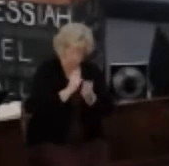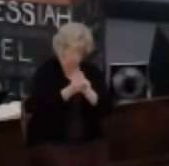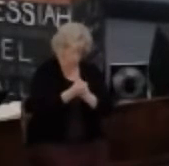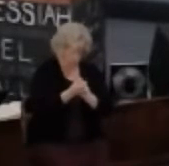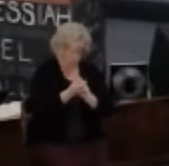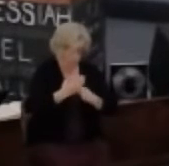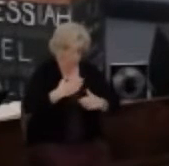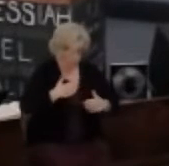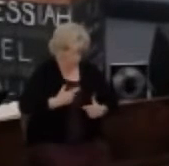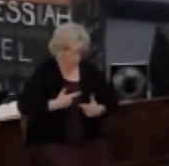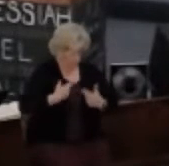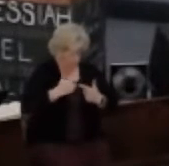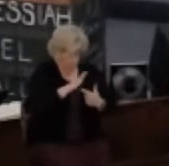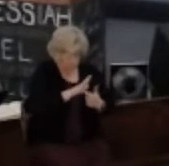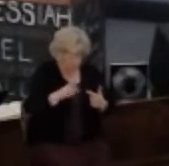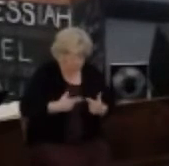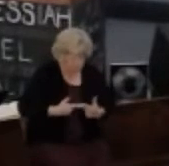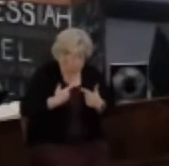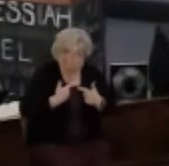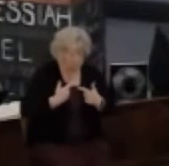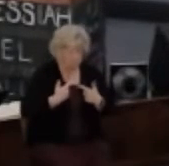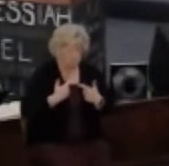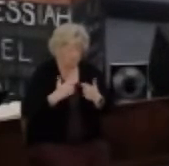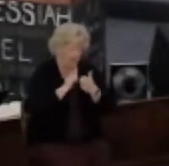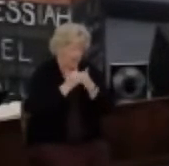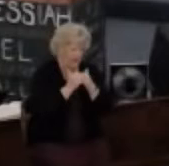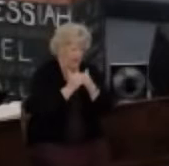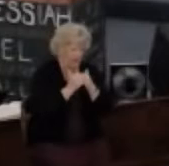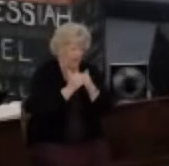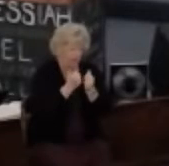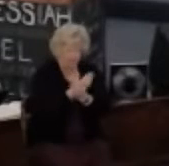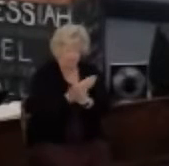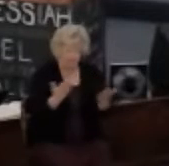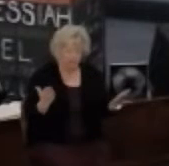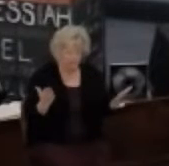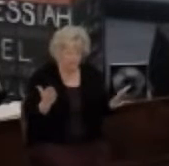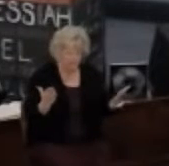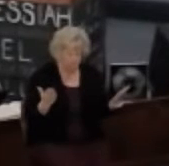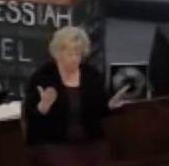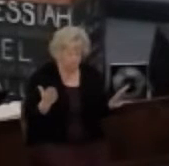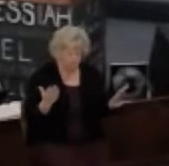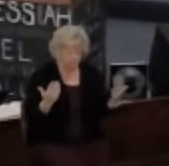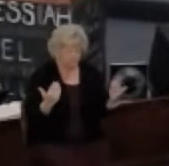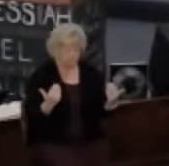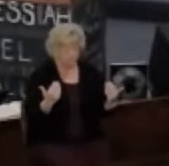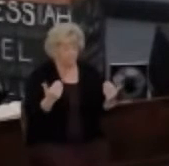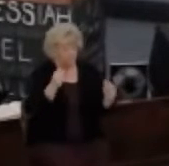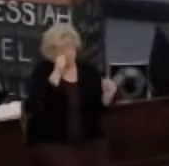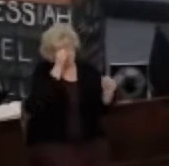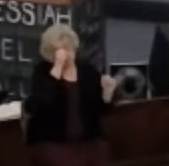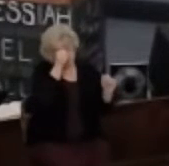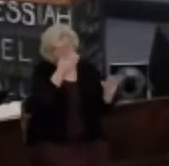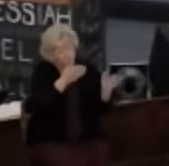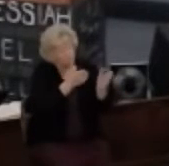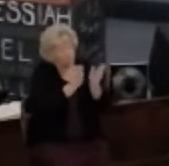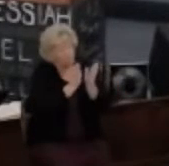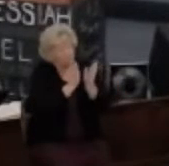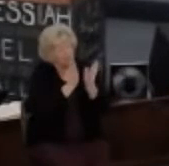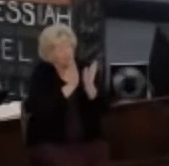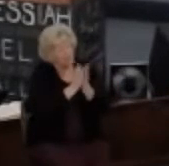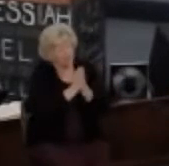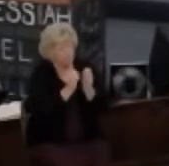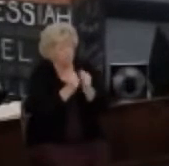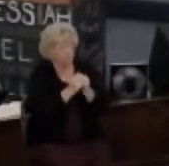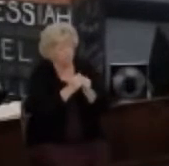life, what you want us to do, everything, Lord. And, Father, we also ask that you're with Shia's